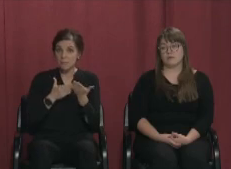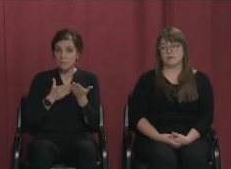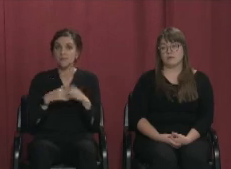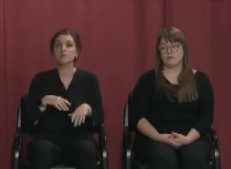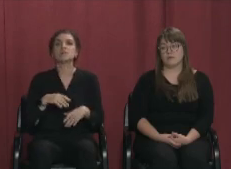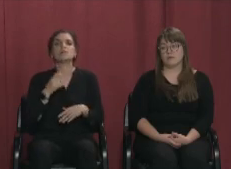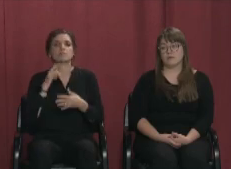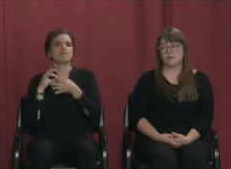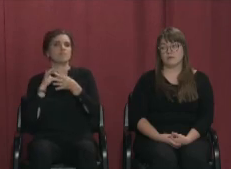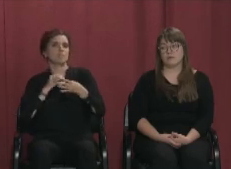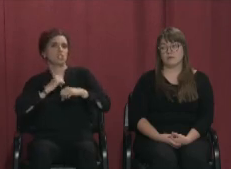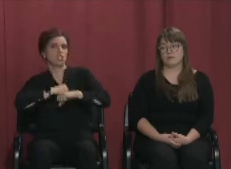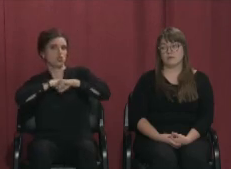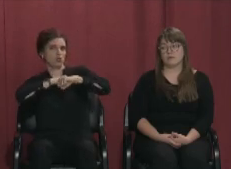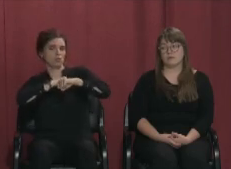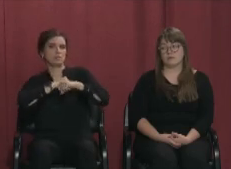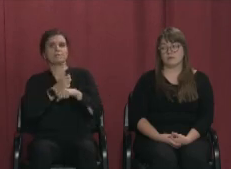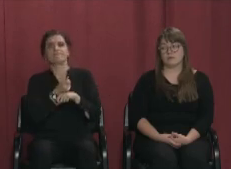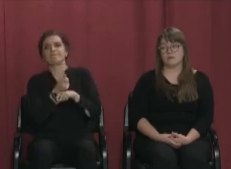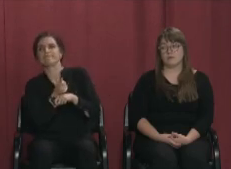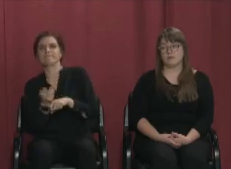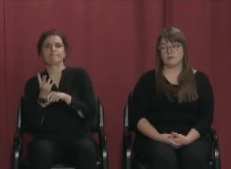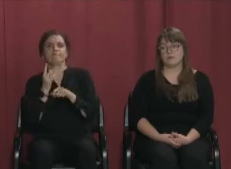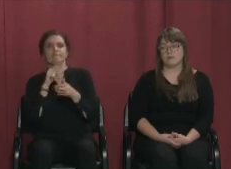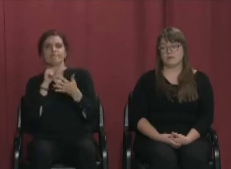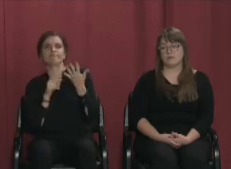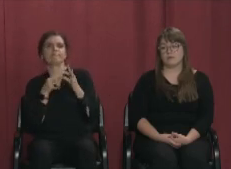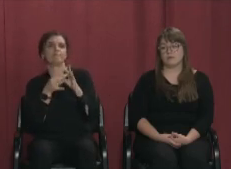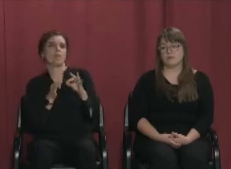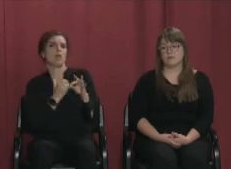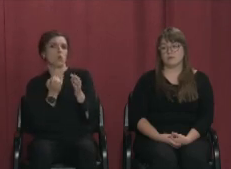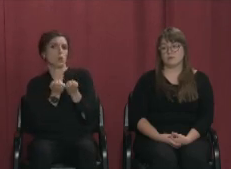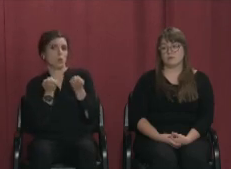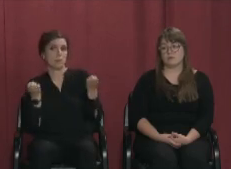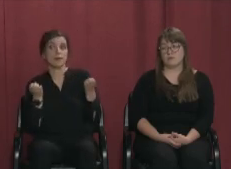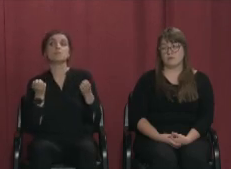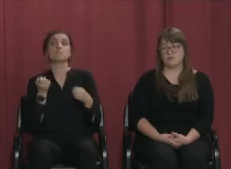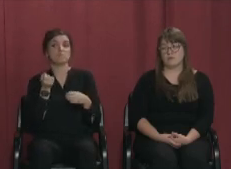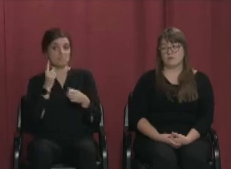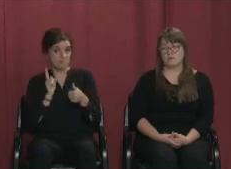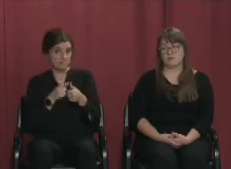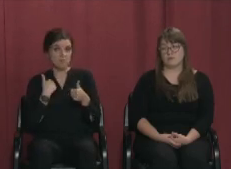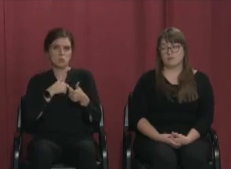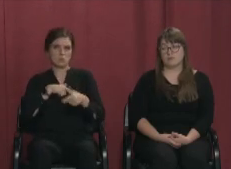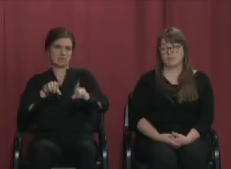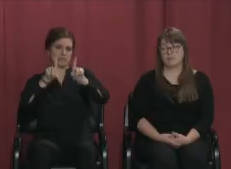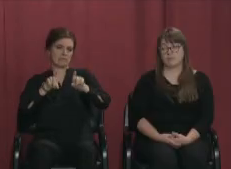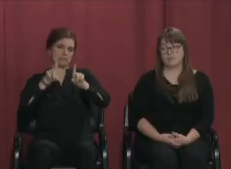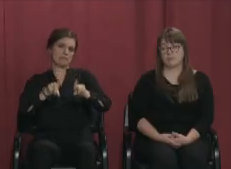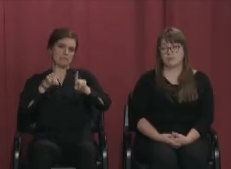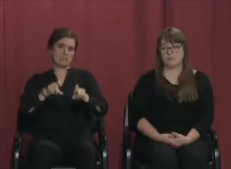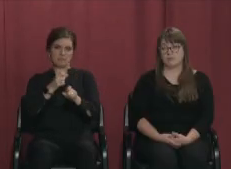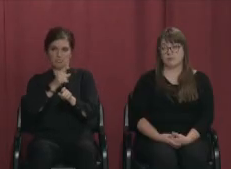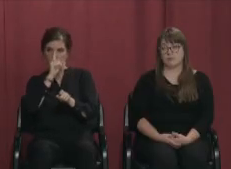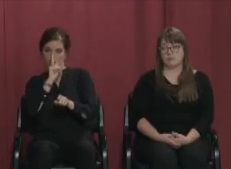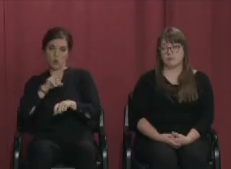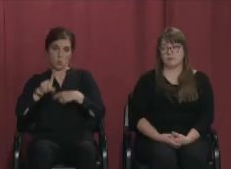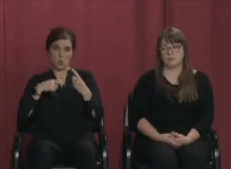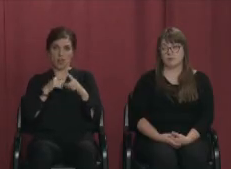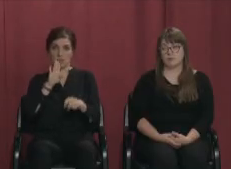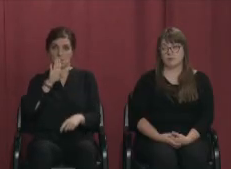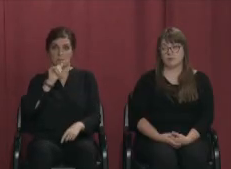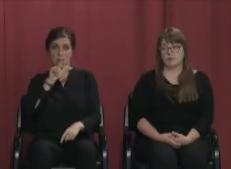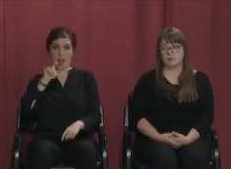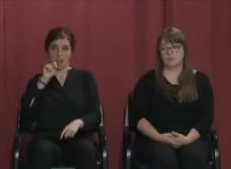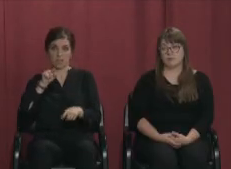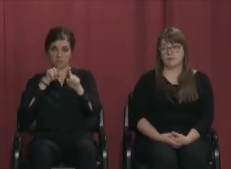security part, we do several different things with our equipment. We do a lot of testing to making sure when we create that ballot, it takes about 100